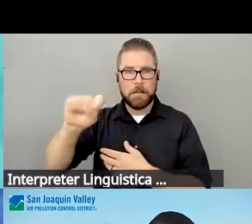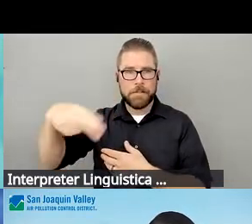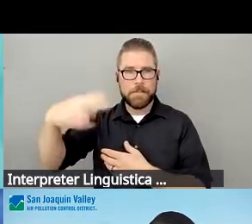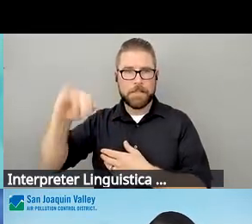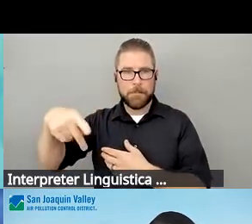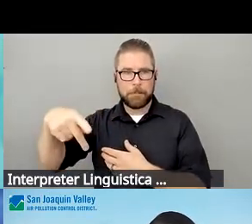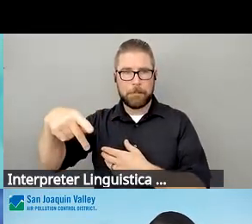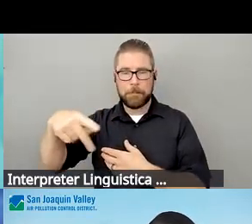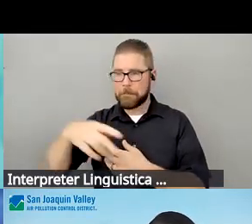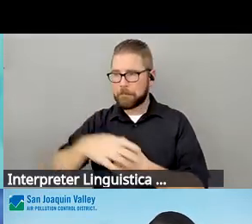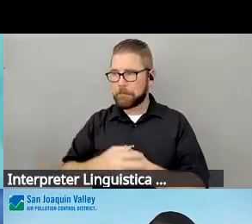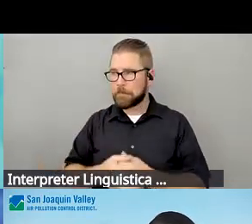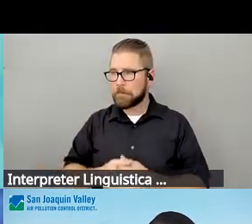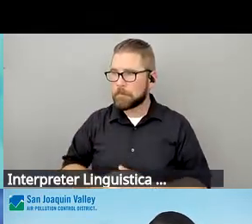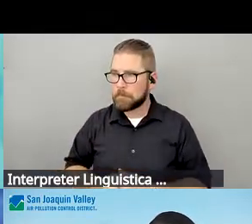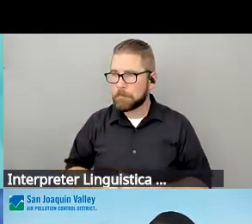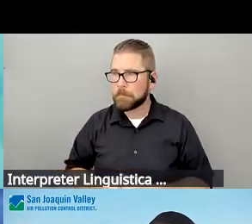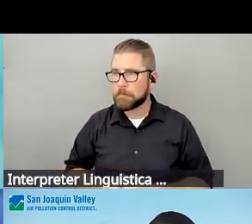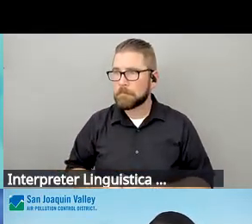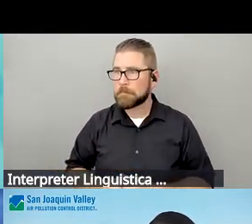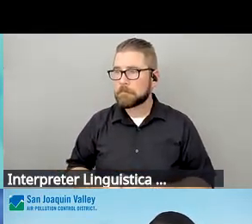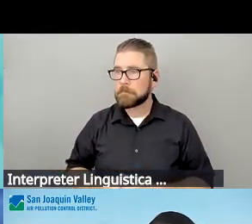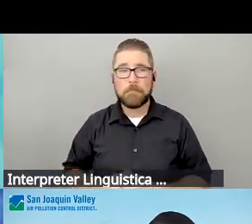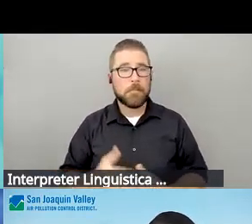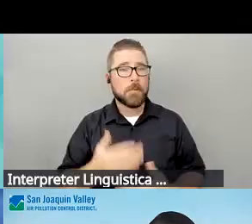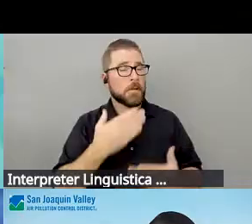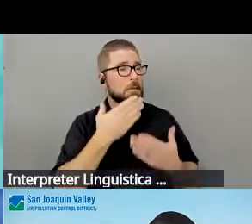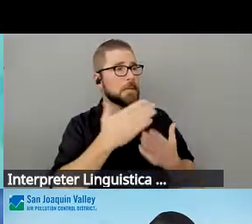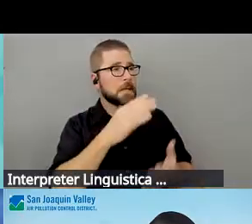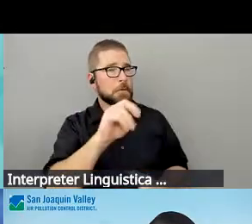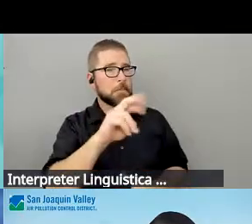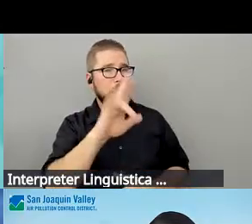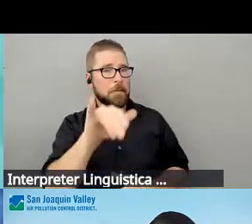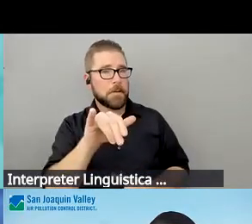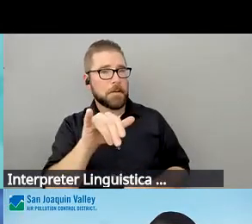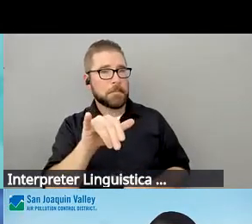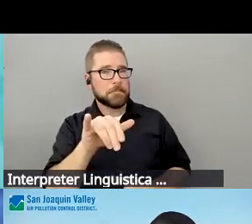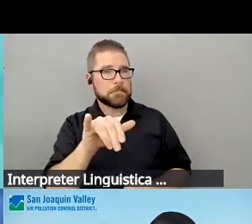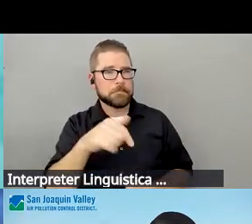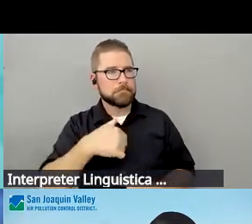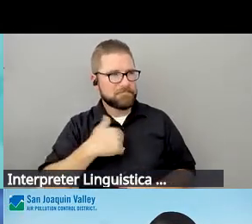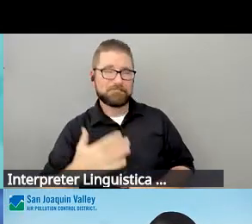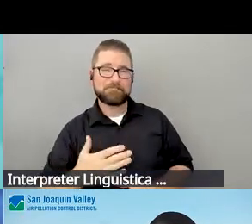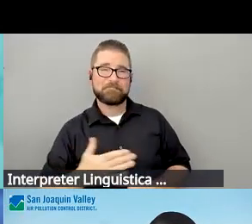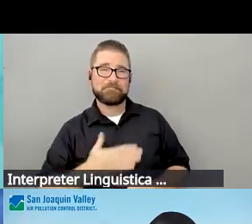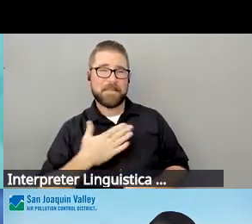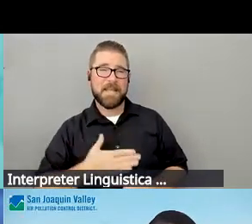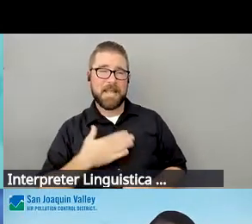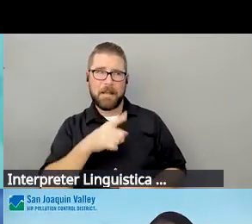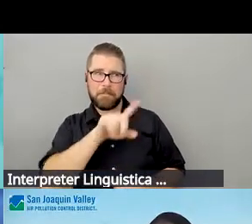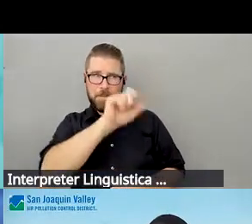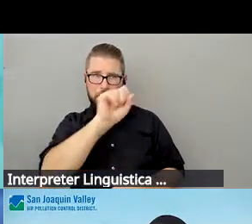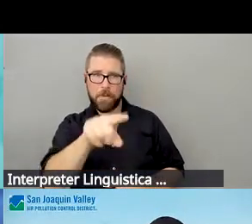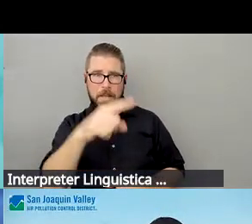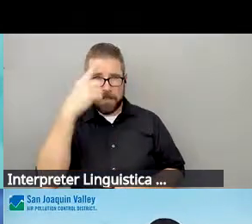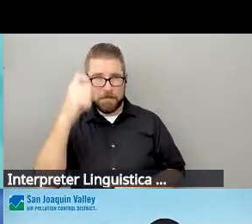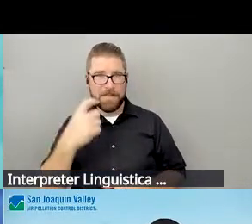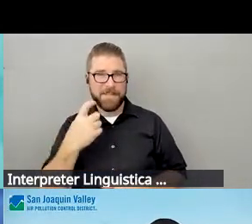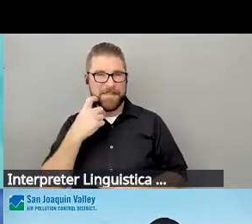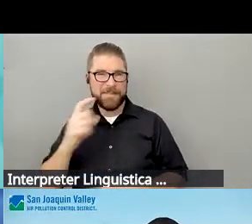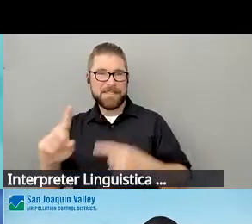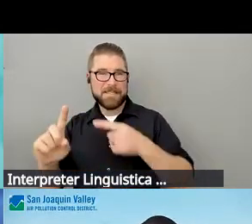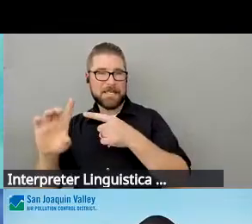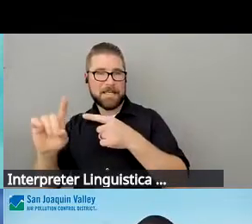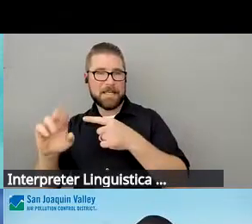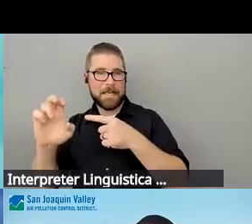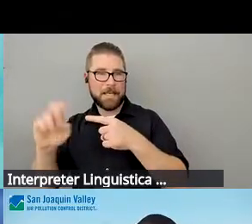Thank you. Thank you, Mary, for that question. And I'm so glad you asked that because Sarah and I were just talking about the EV mechanic training